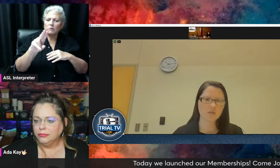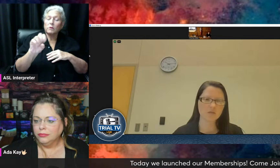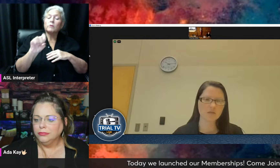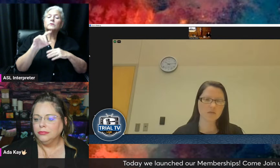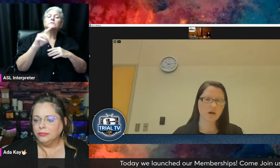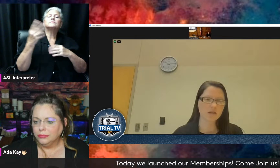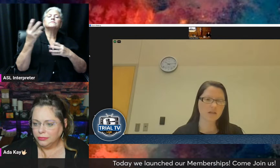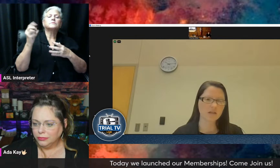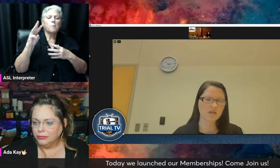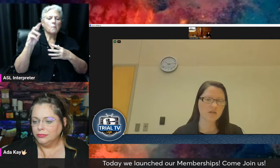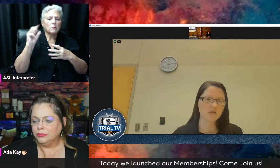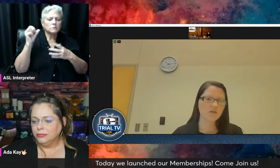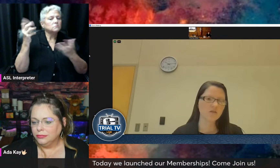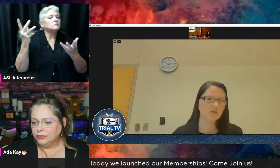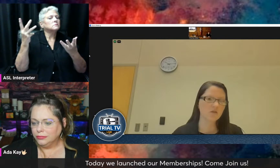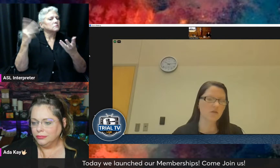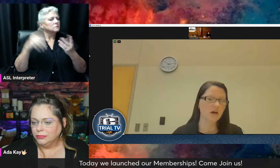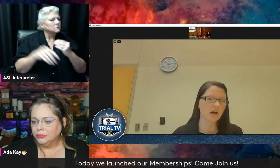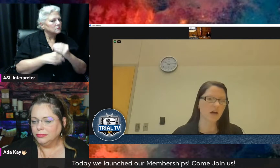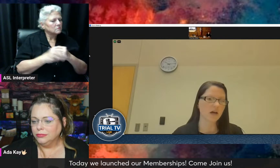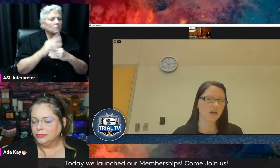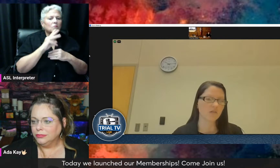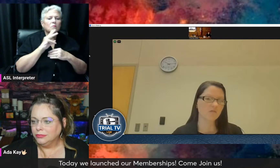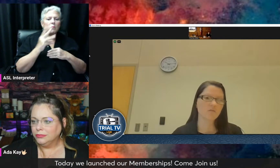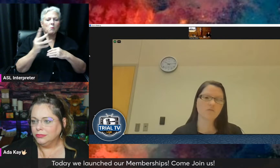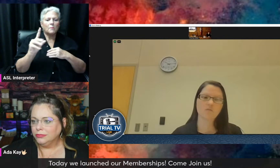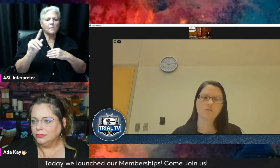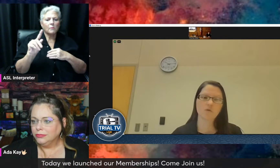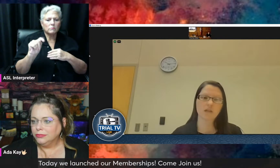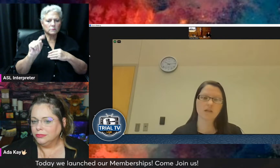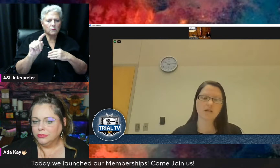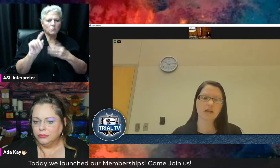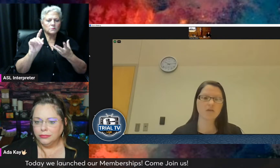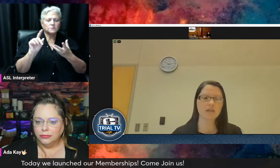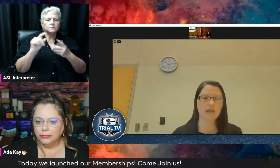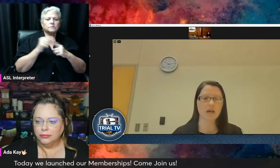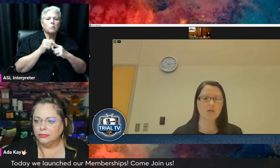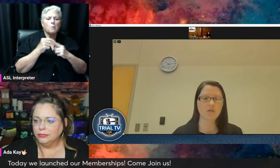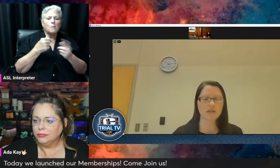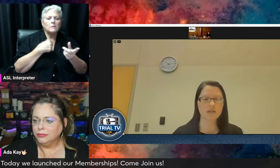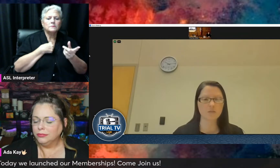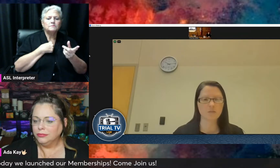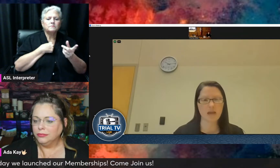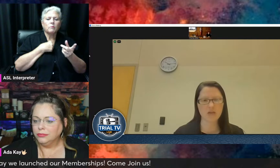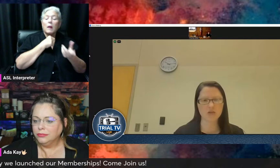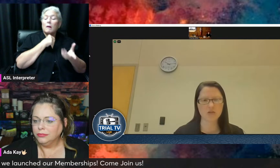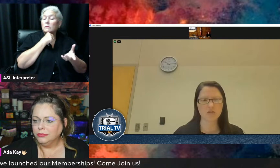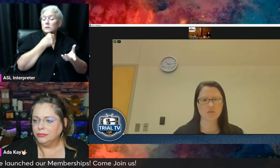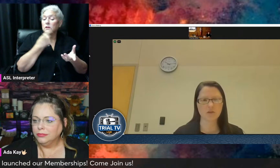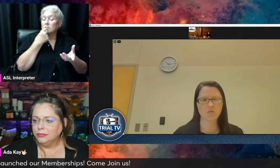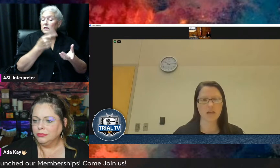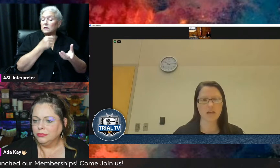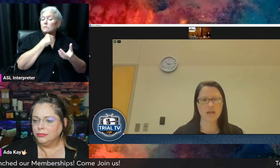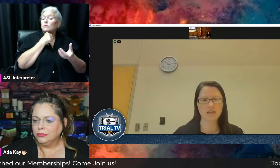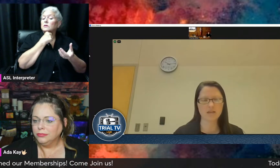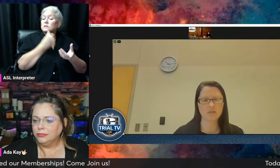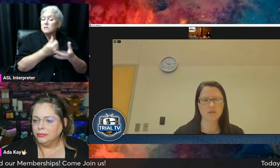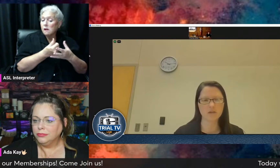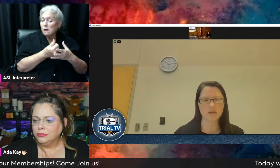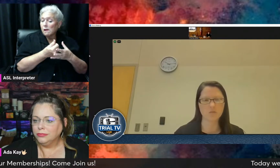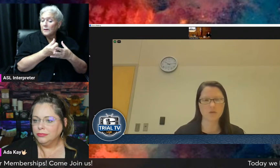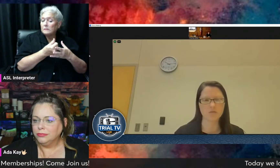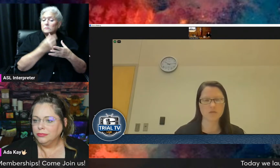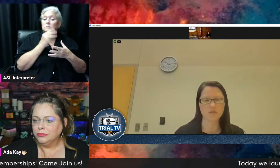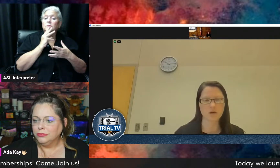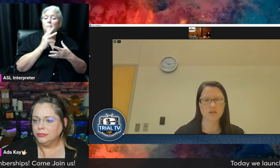the latent print was deposited. So I wouldn't count it out that the hatchet could have been wet at the